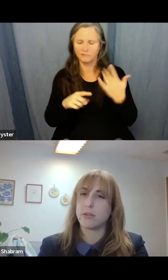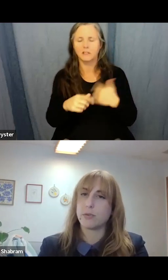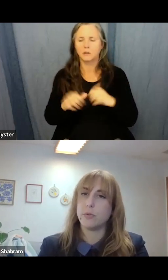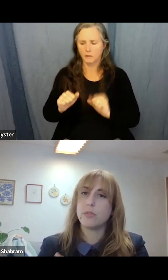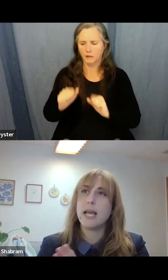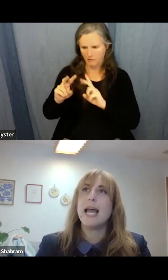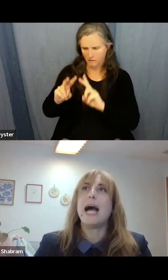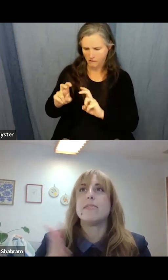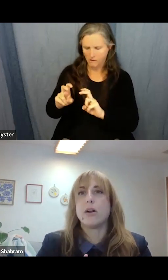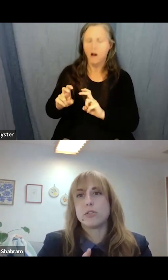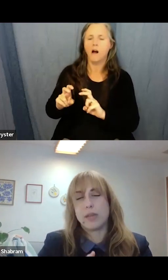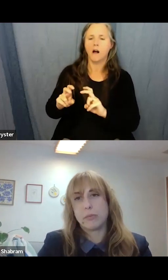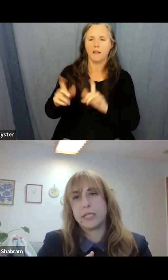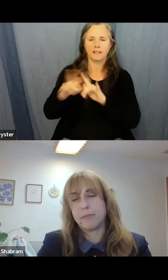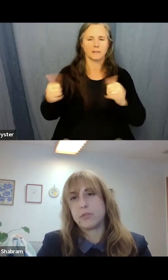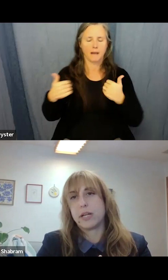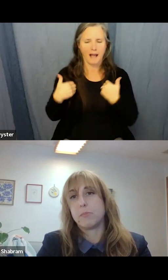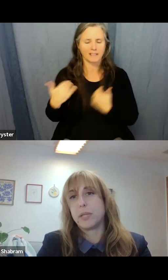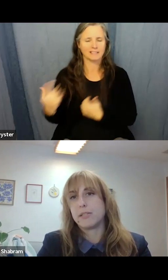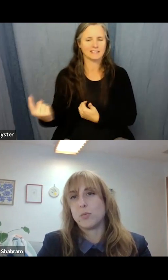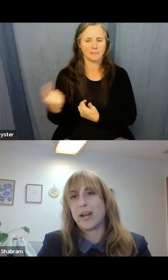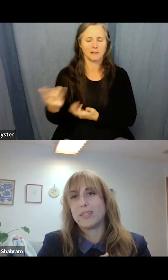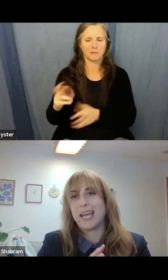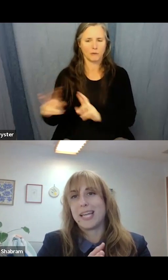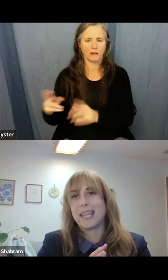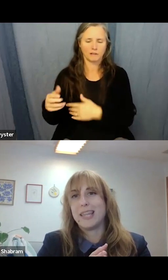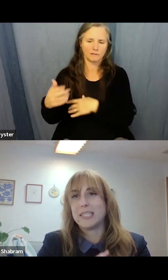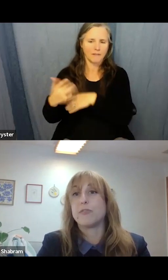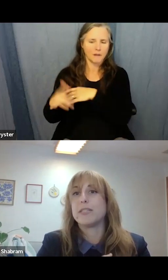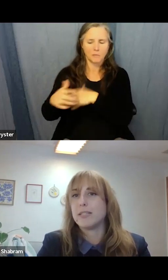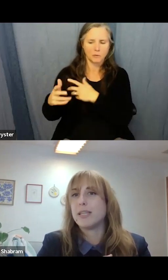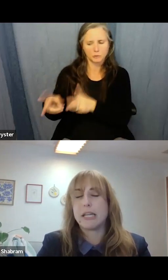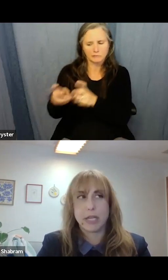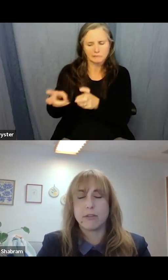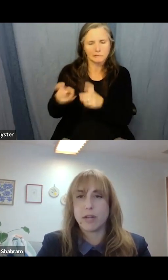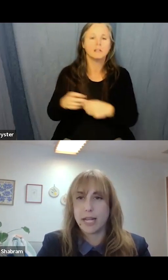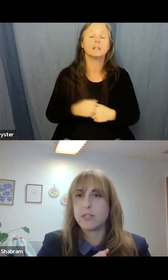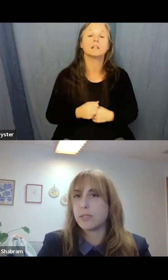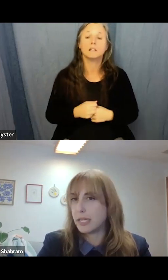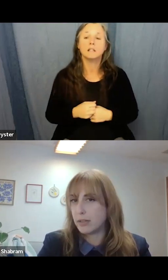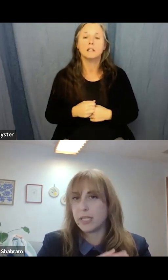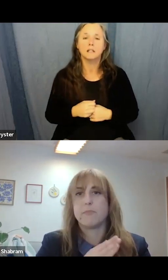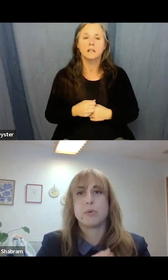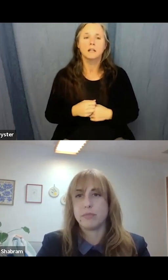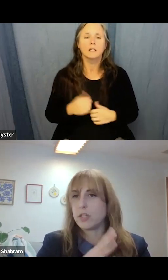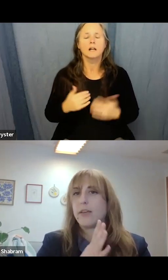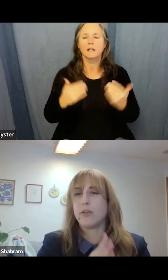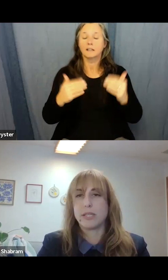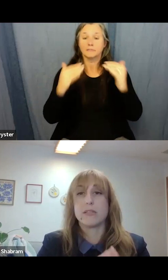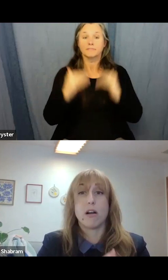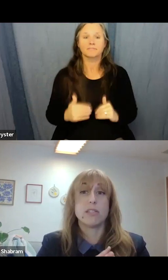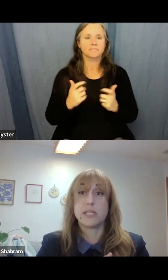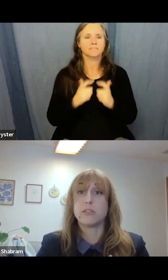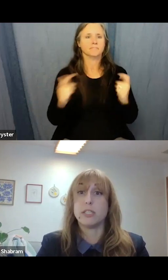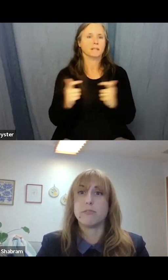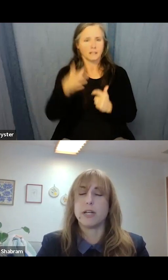done in our schools. And then also that really demonstrated the places where like the difference is significant, right? Suicidality, privilege, like those